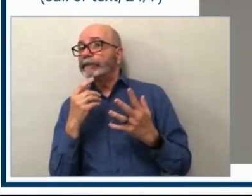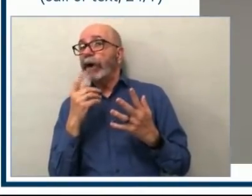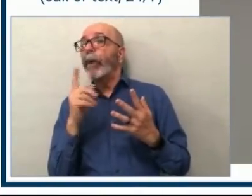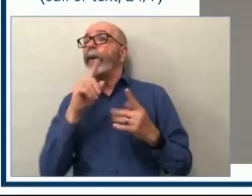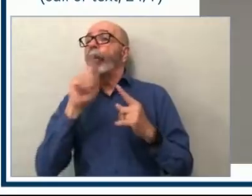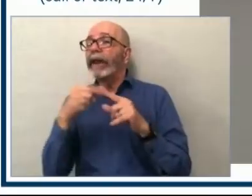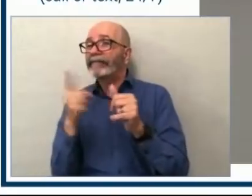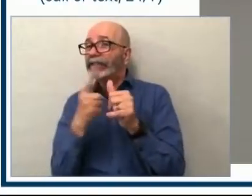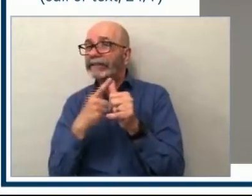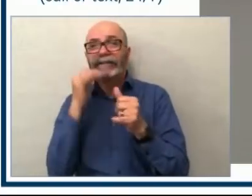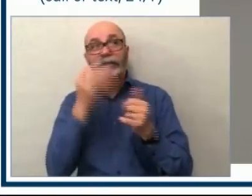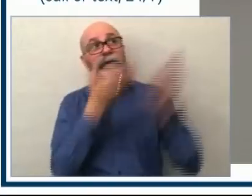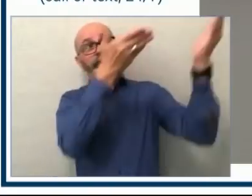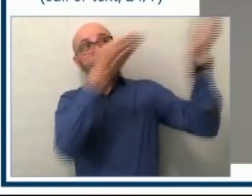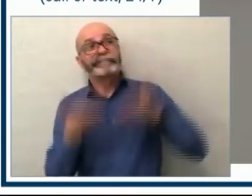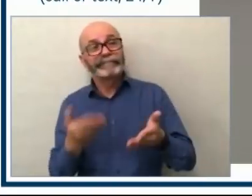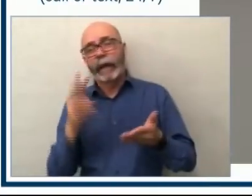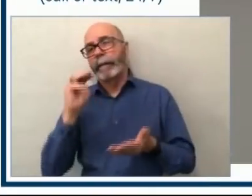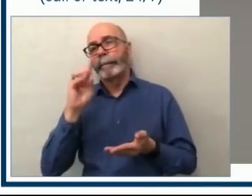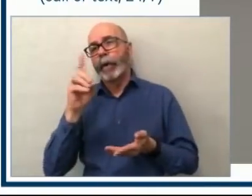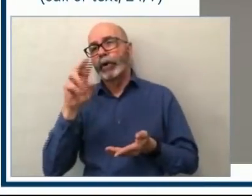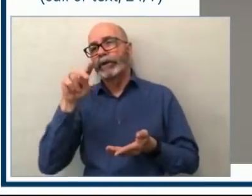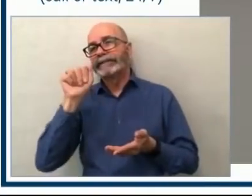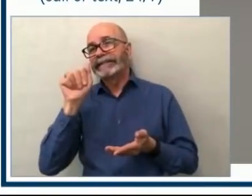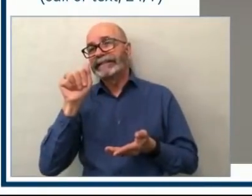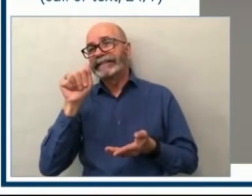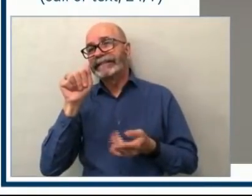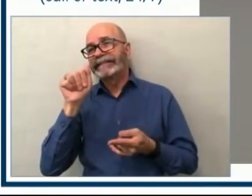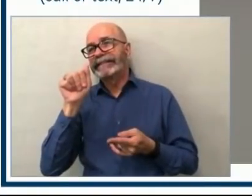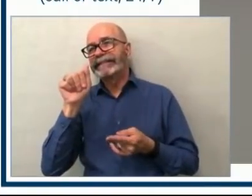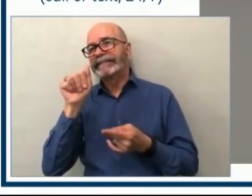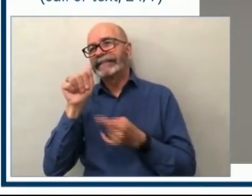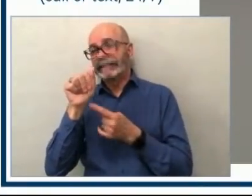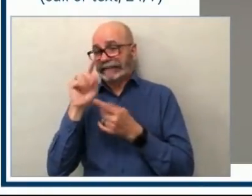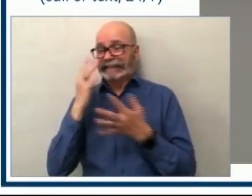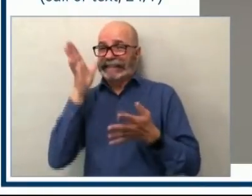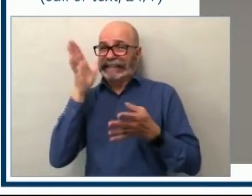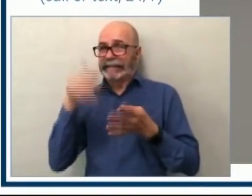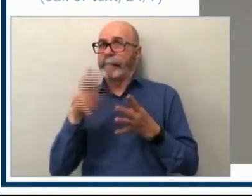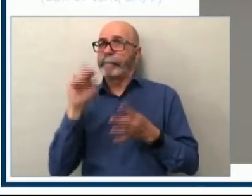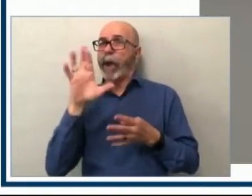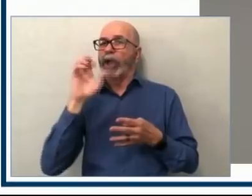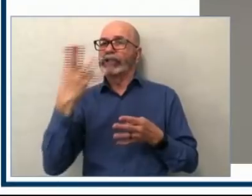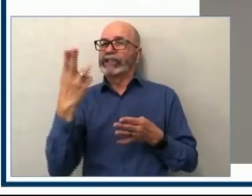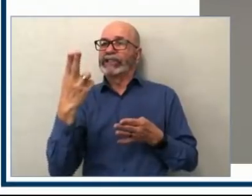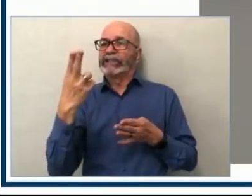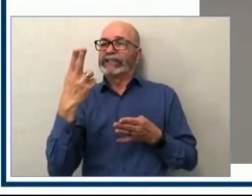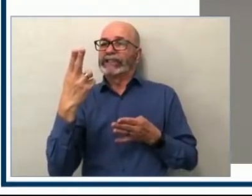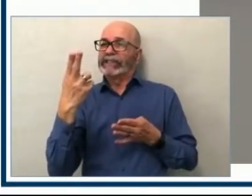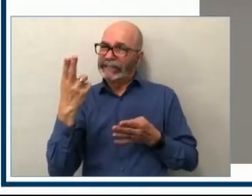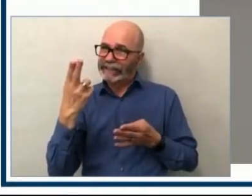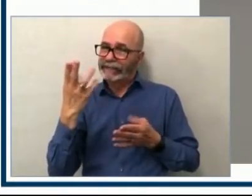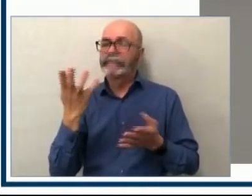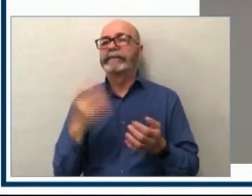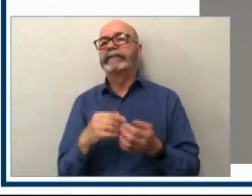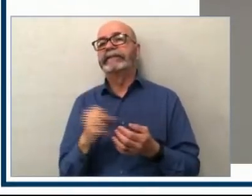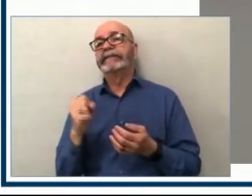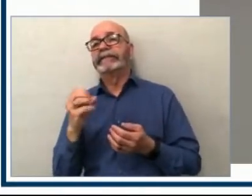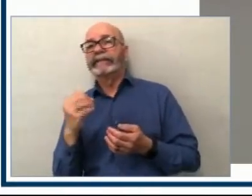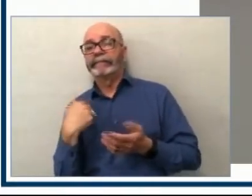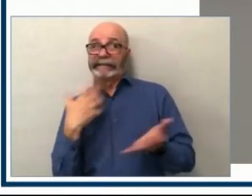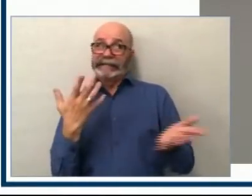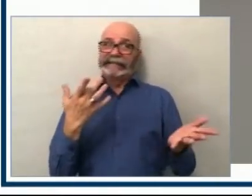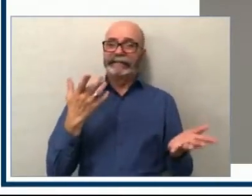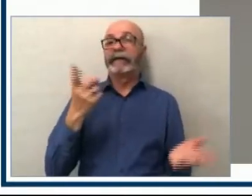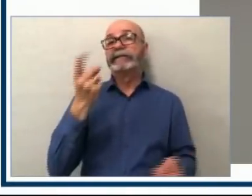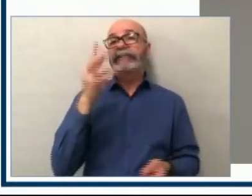delivery. Where it depends. If the people I talked to today said we may not get much of a reduction in the